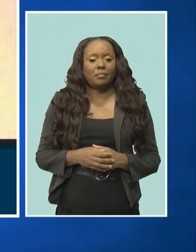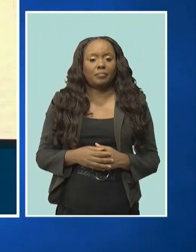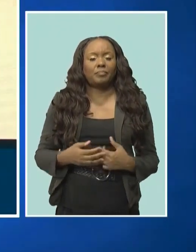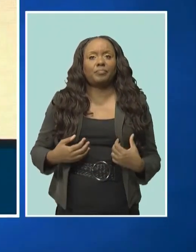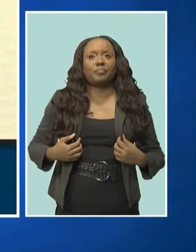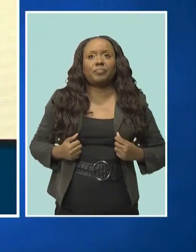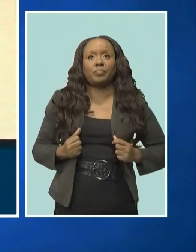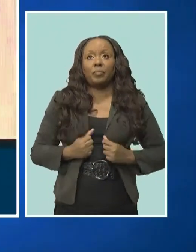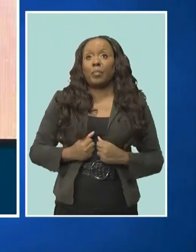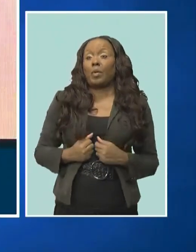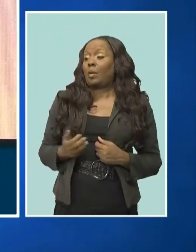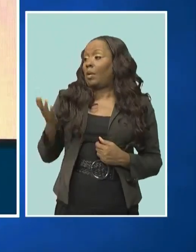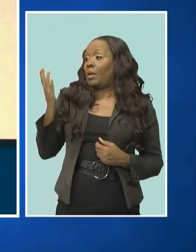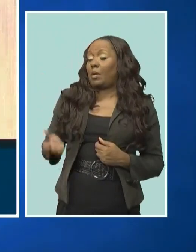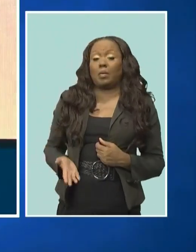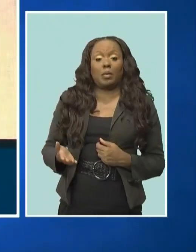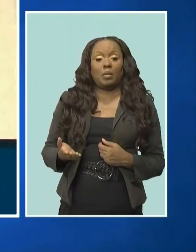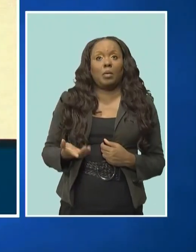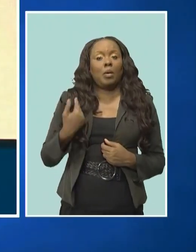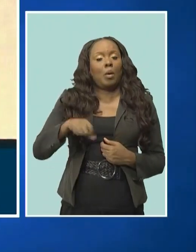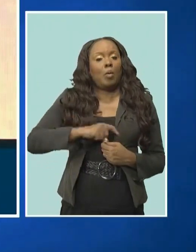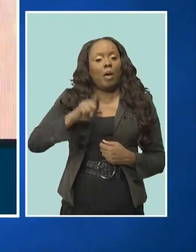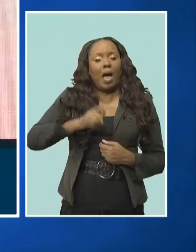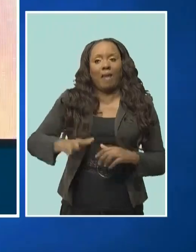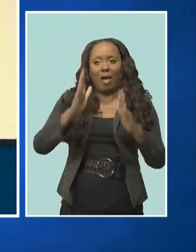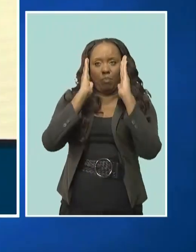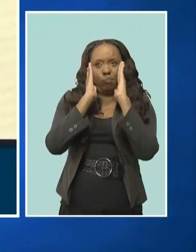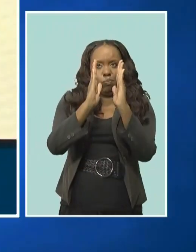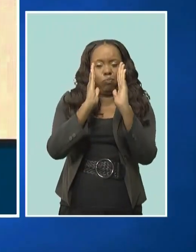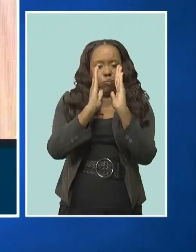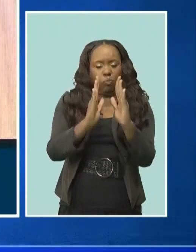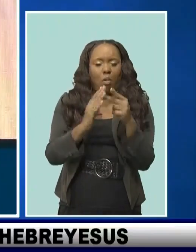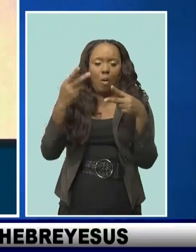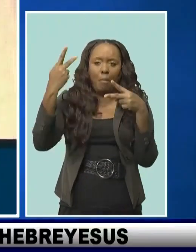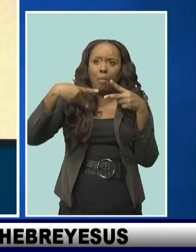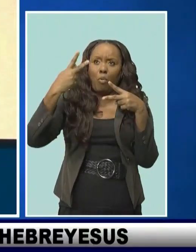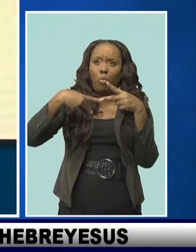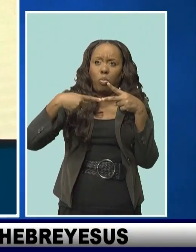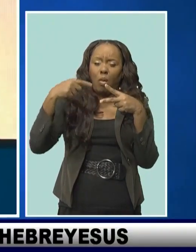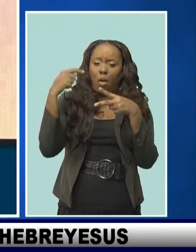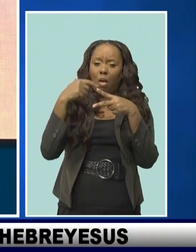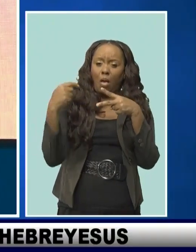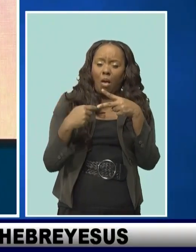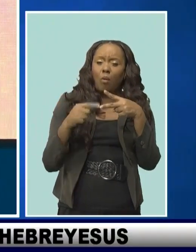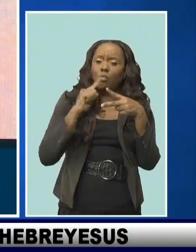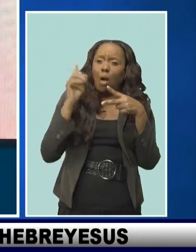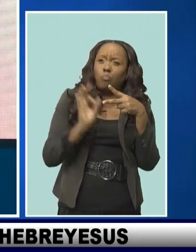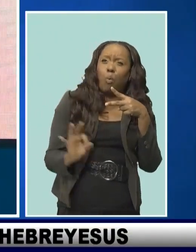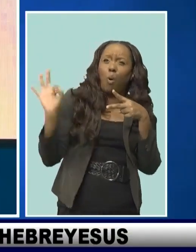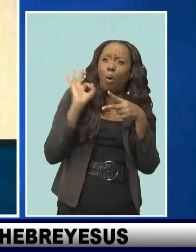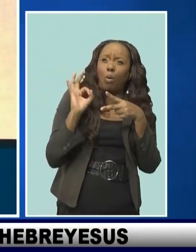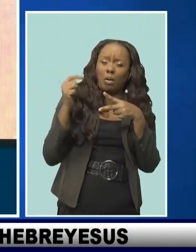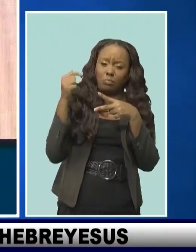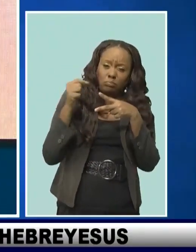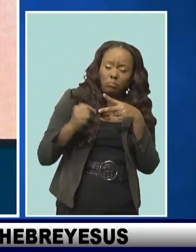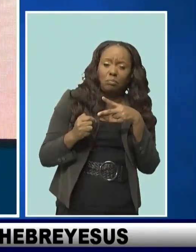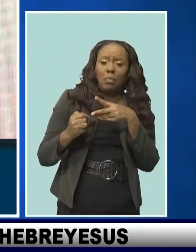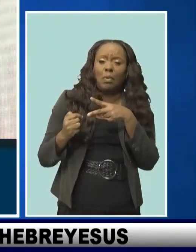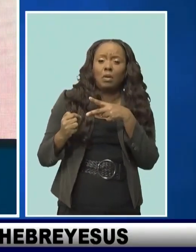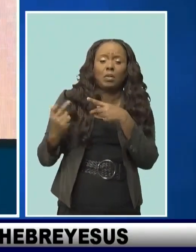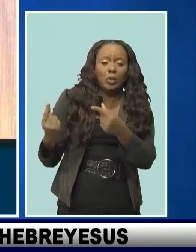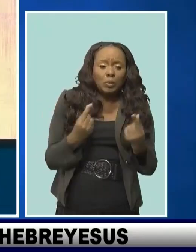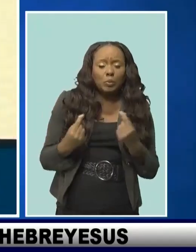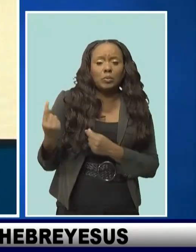We cannot afford to ignore this crisis. It's our moral imperative to act swiftly and